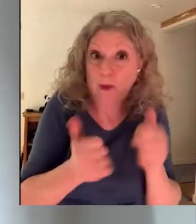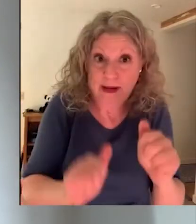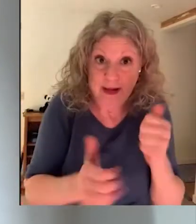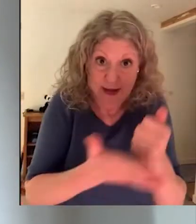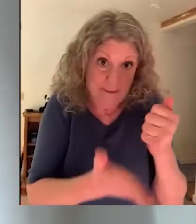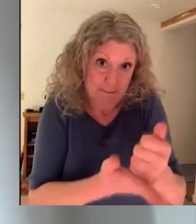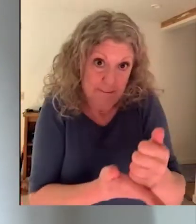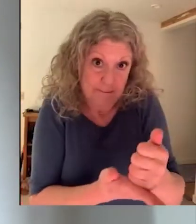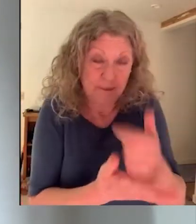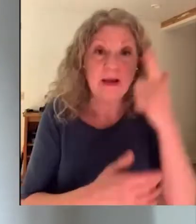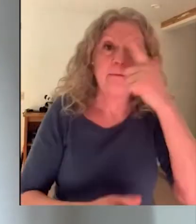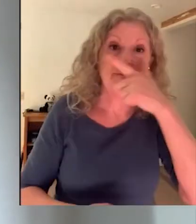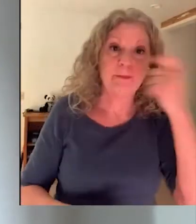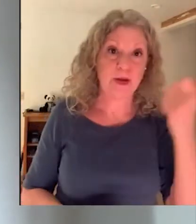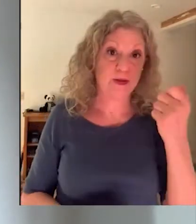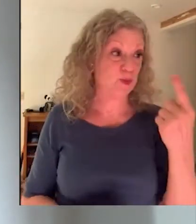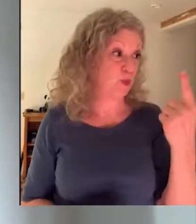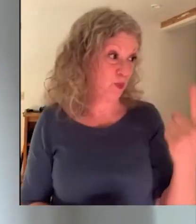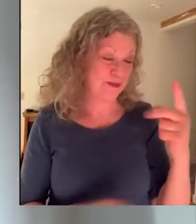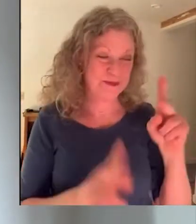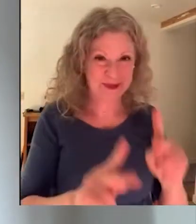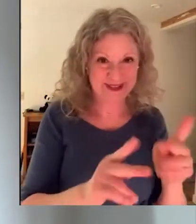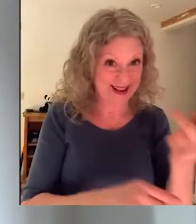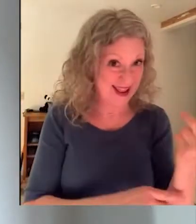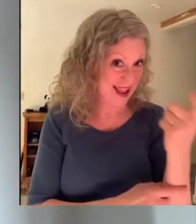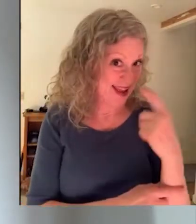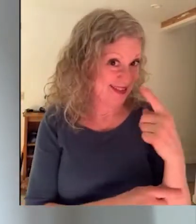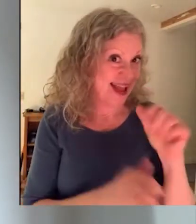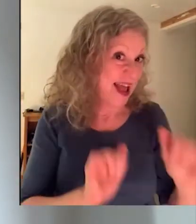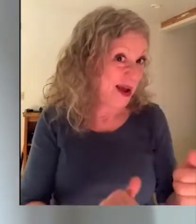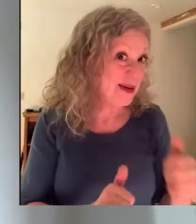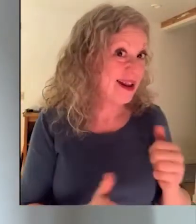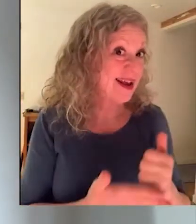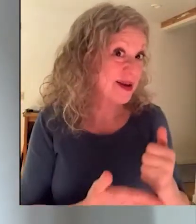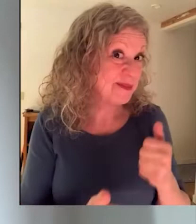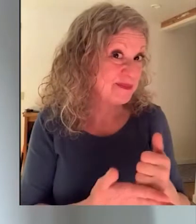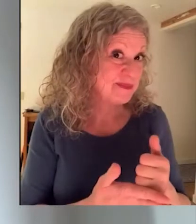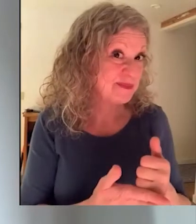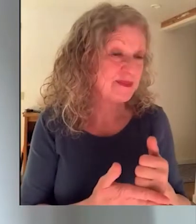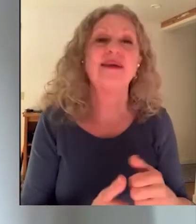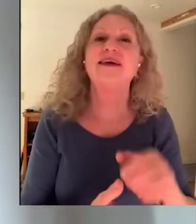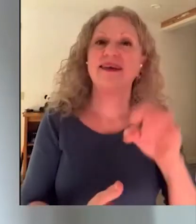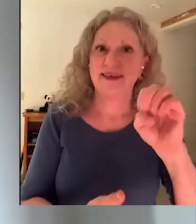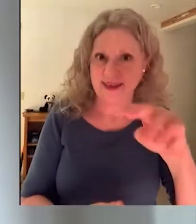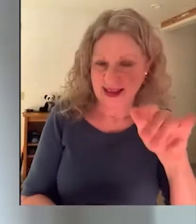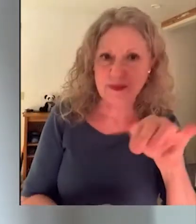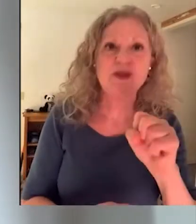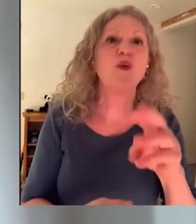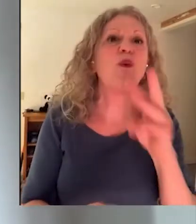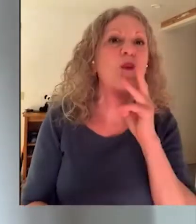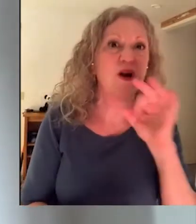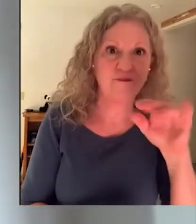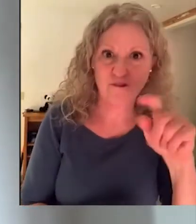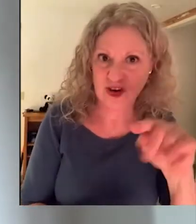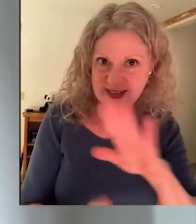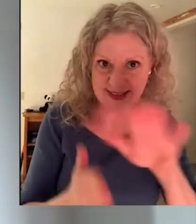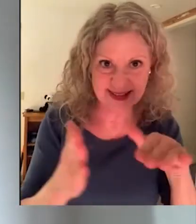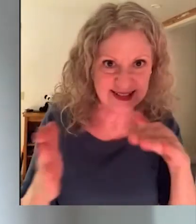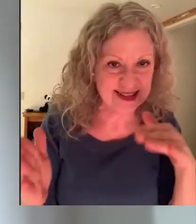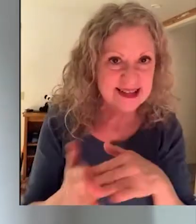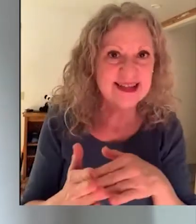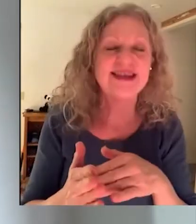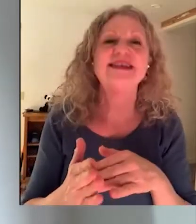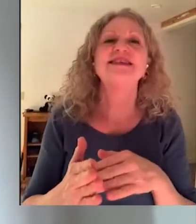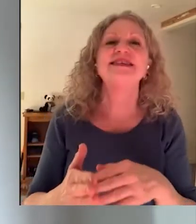because one person asked, "How can I help?" The Edmonds Waterfront Center set up a